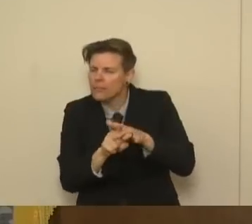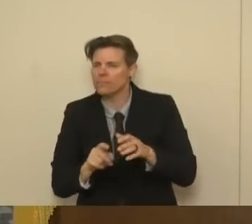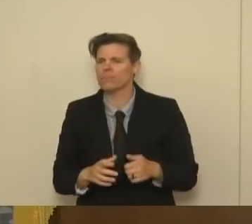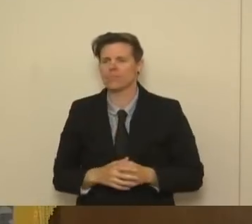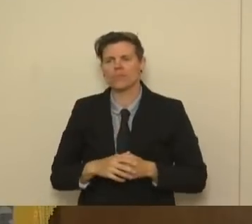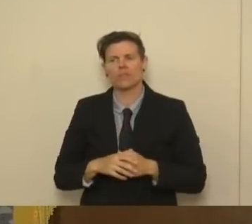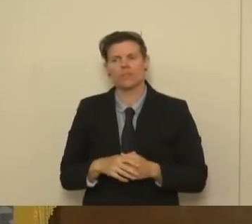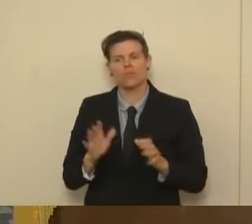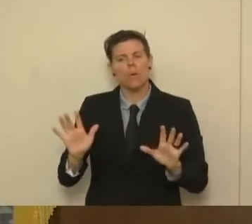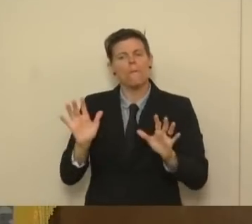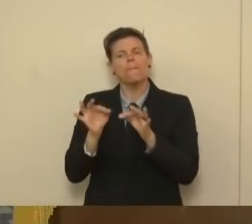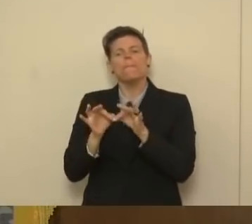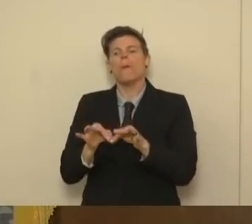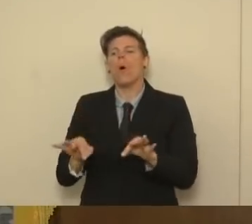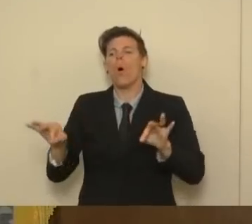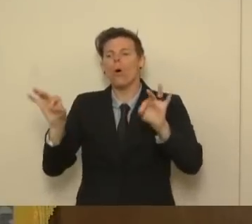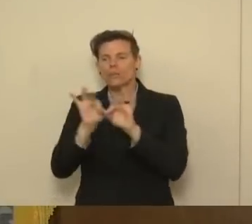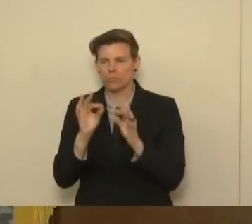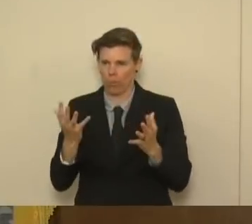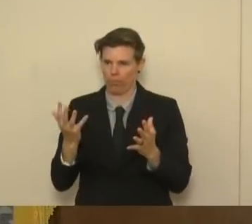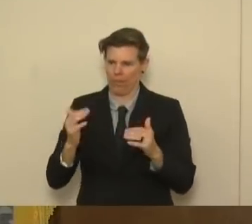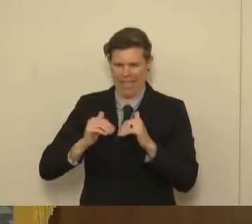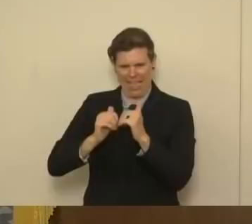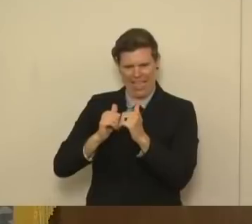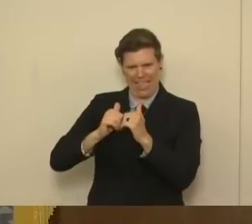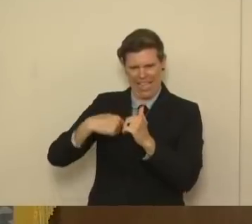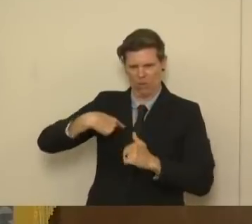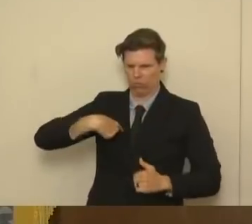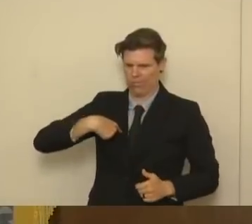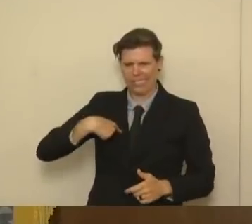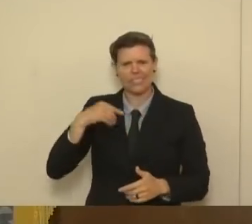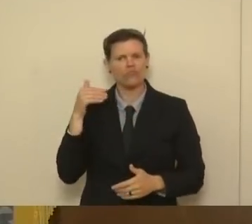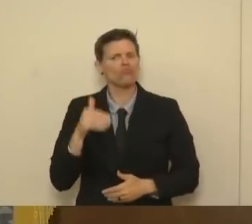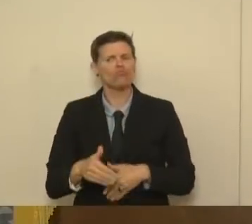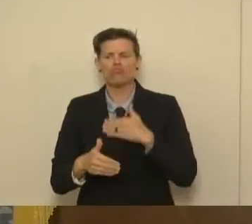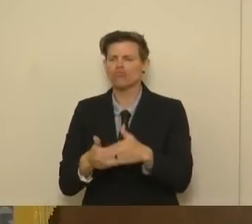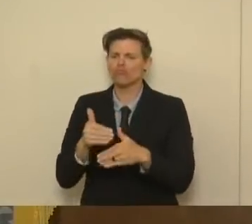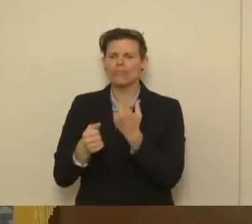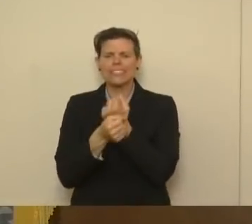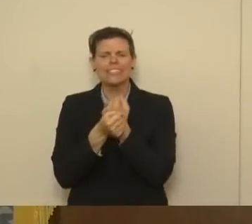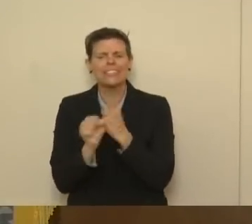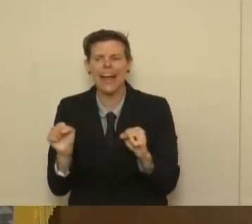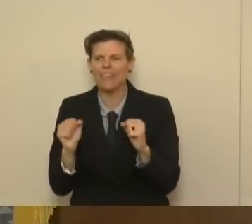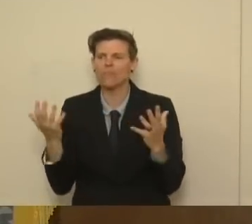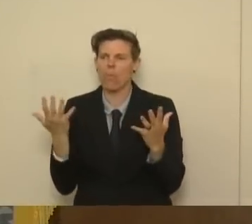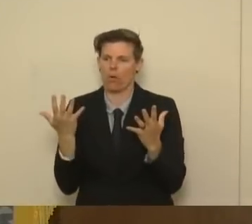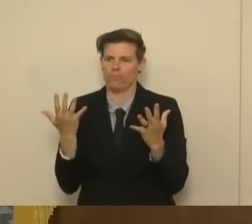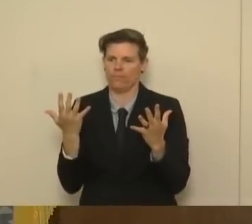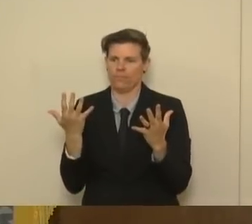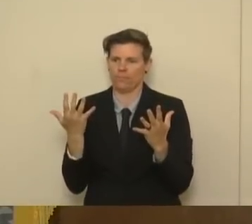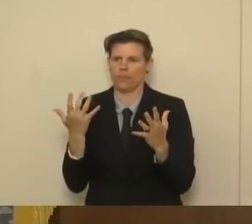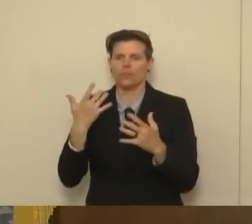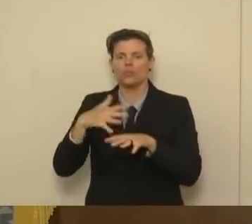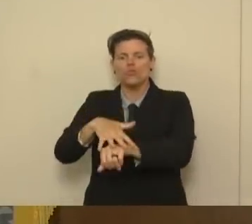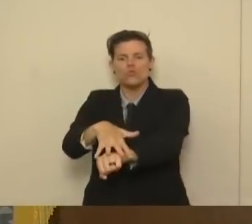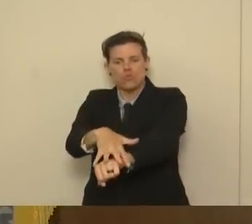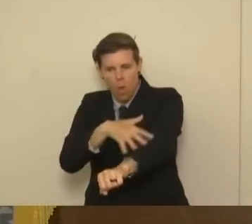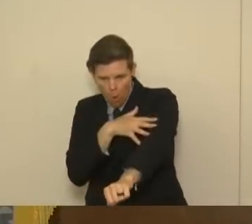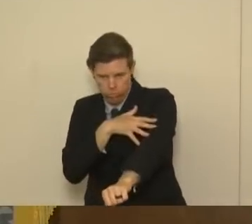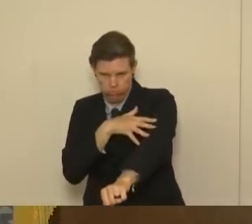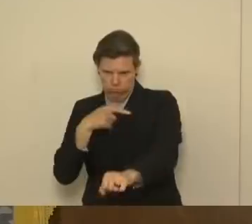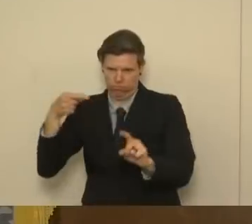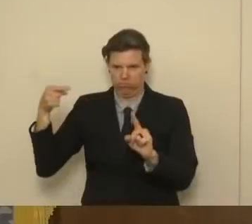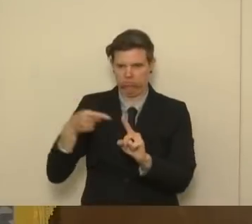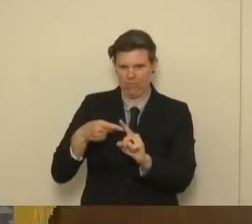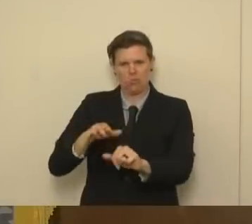really slow because I know, based on all of the data, that I can't guarantee that COVID doesn't